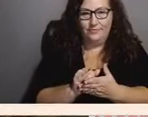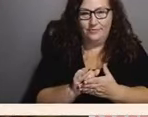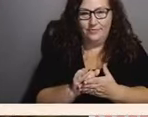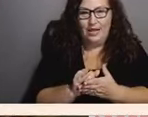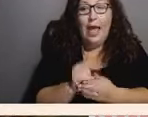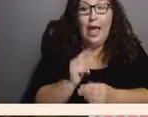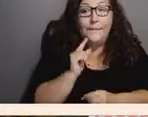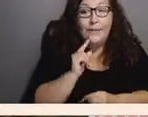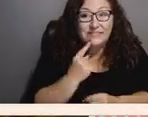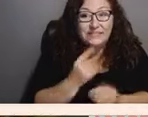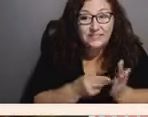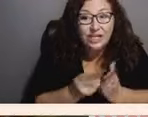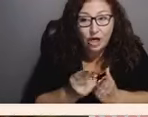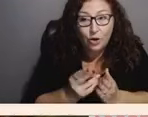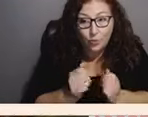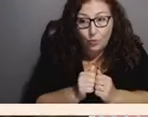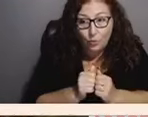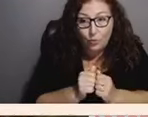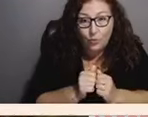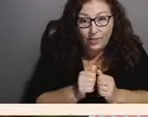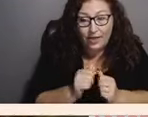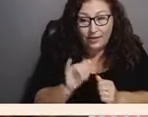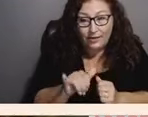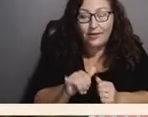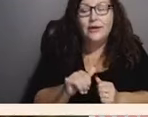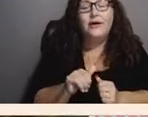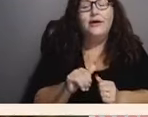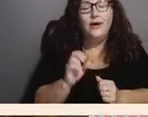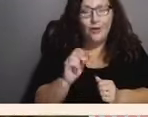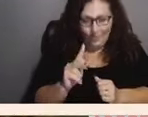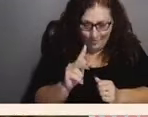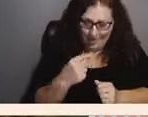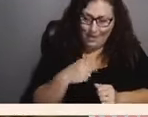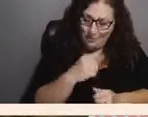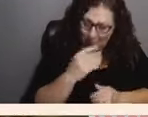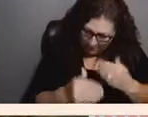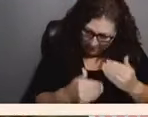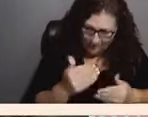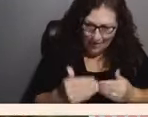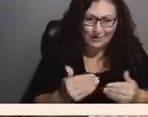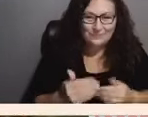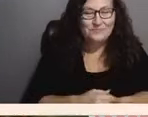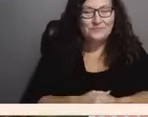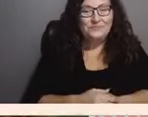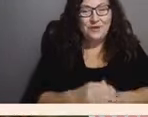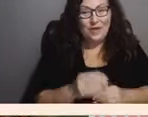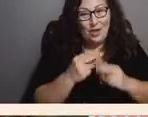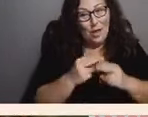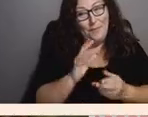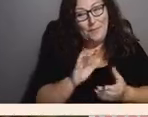do it, okay? All right. We're moving on this thing called marriage.